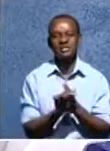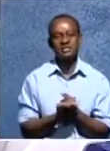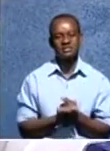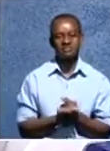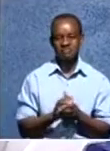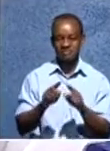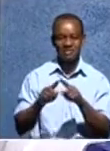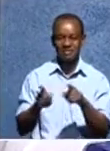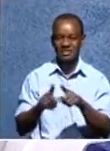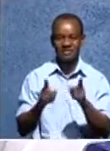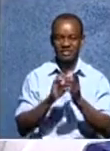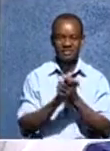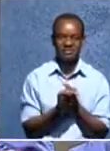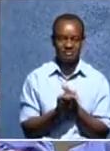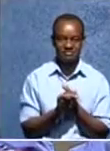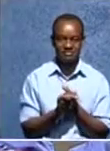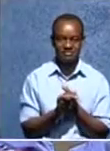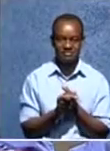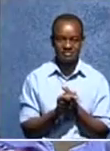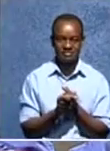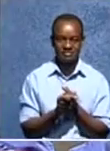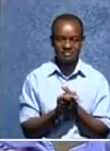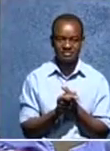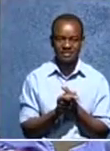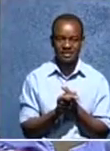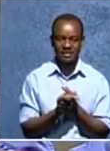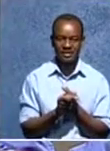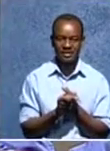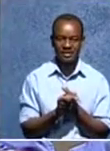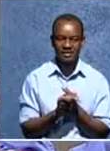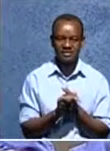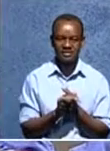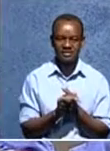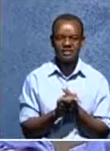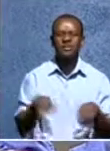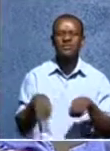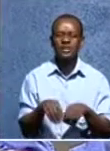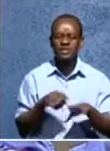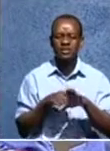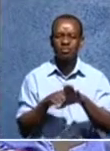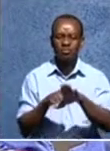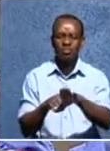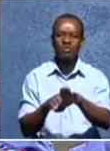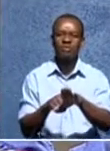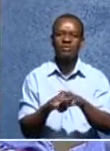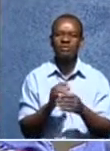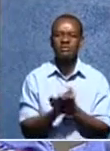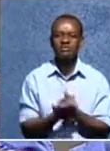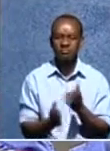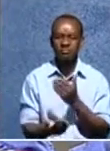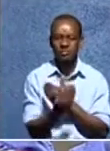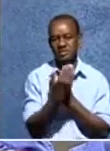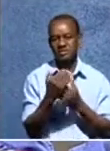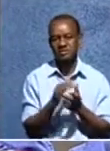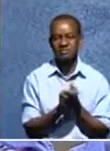just... But basically, the person can contact Namibia Tourism Board tomorrow morning, speak to somebody, get it sorted out. Good.